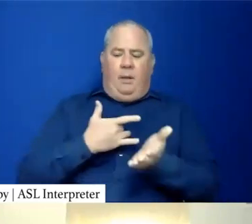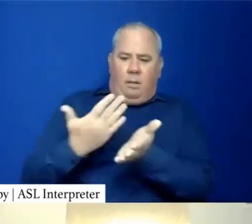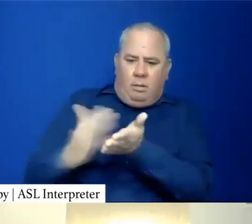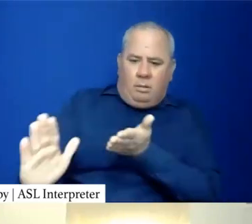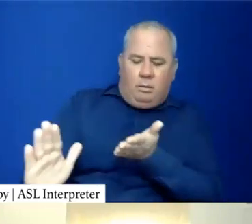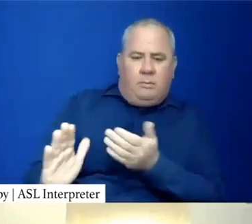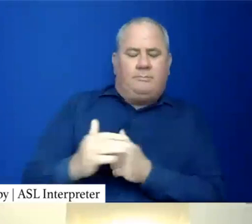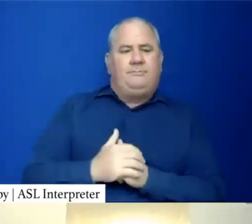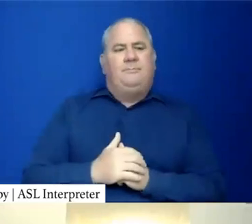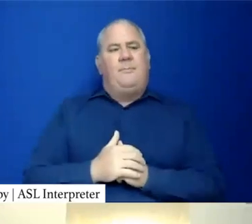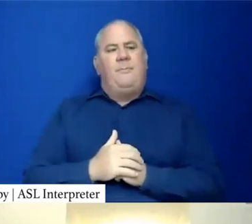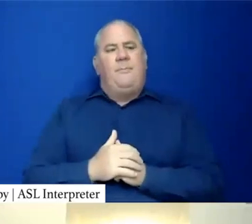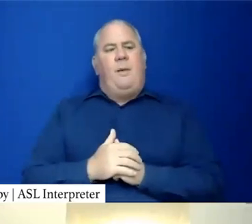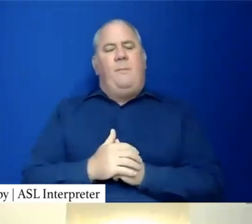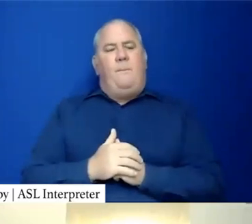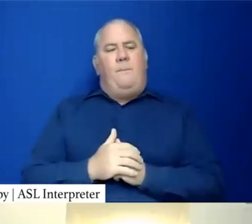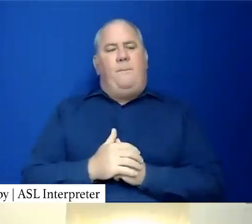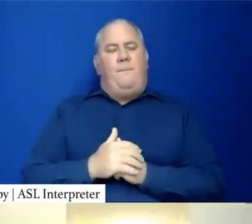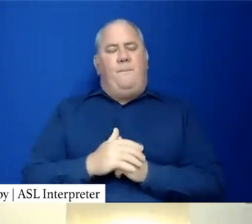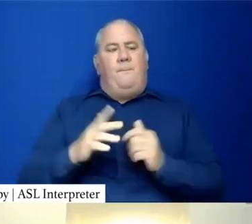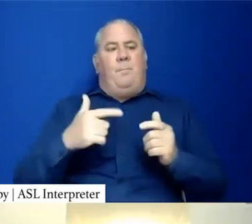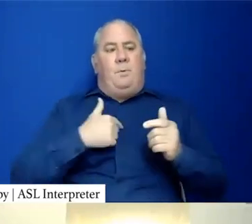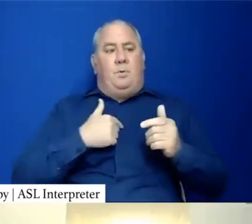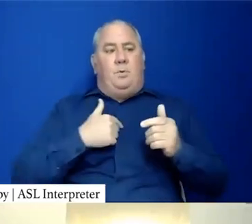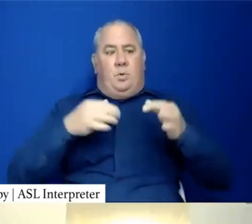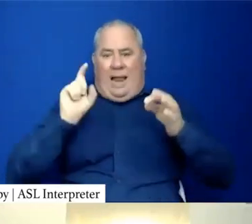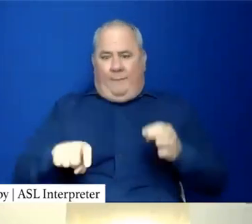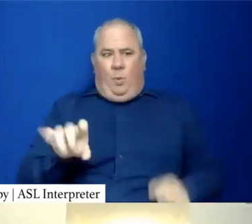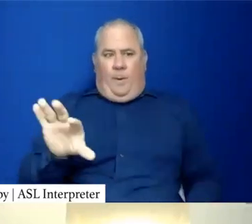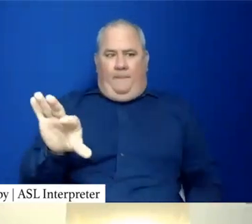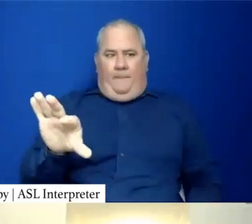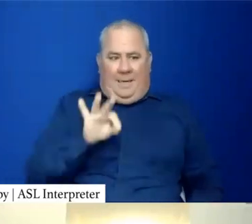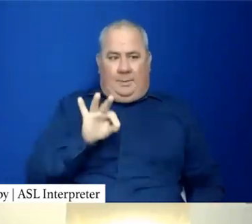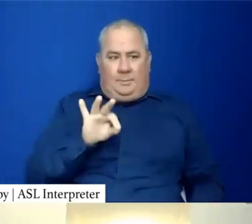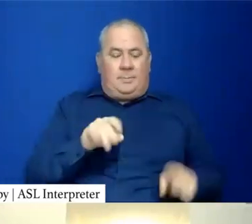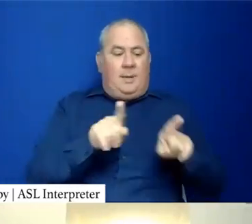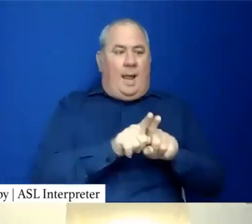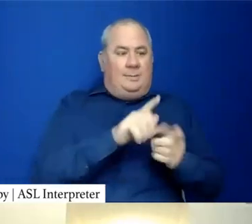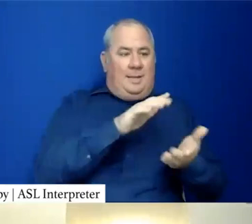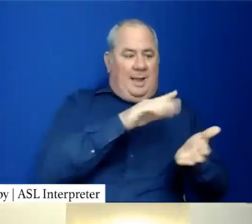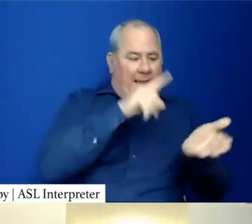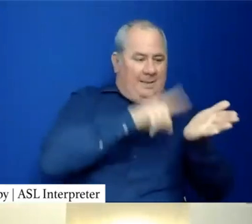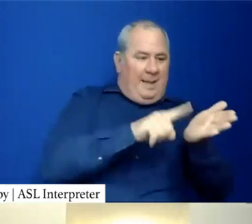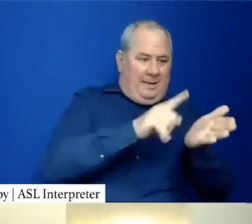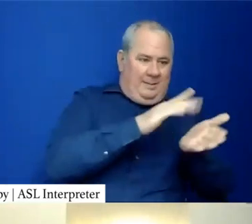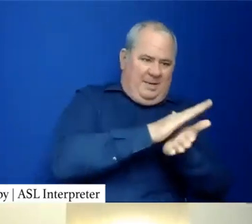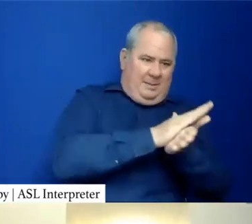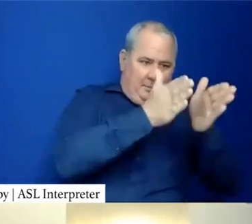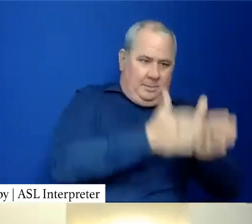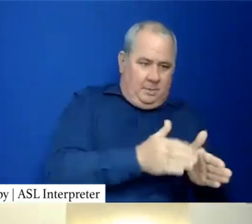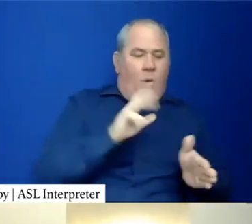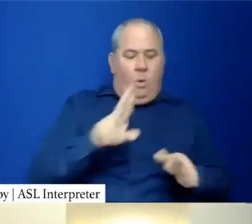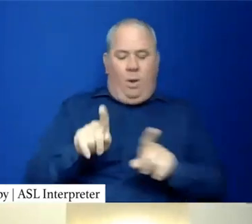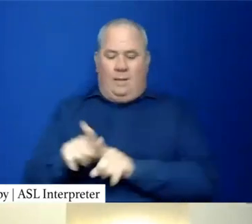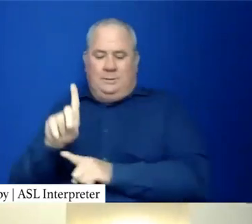me to choose between, well, are you an academic or a clinician, or are you a disabled person? And I'm like,